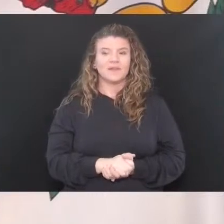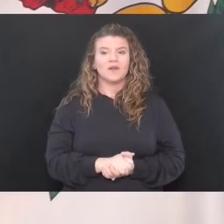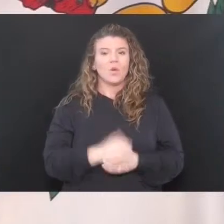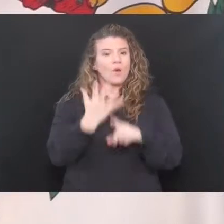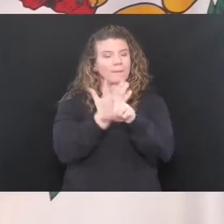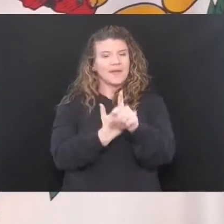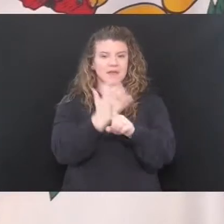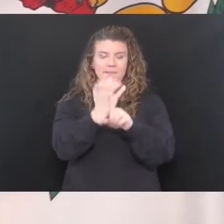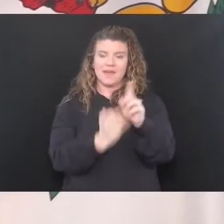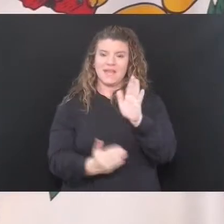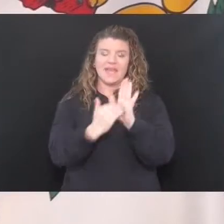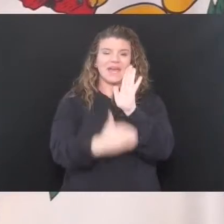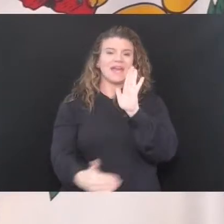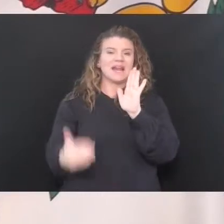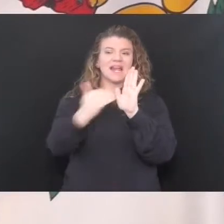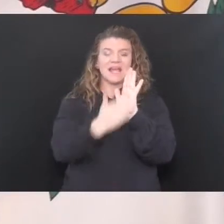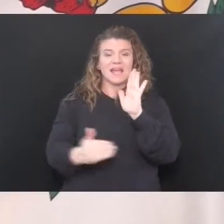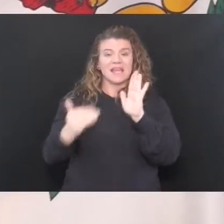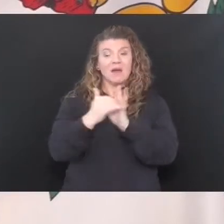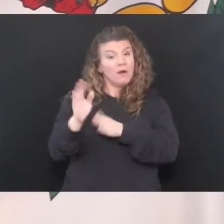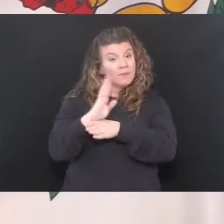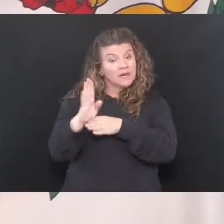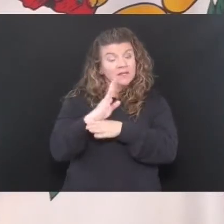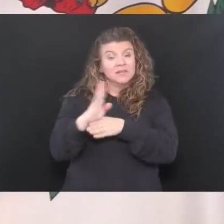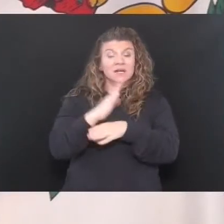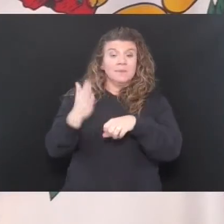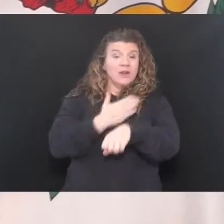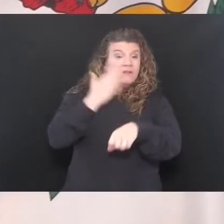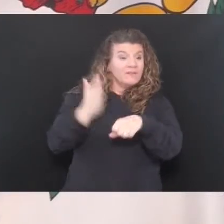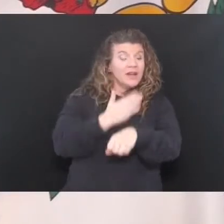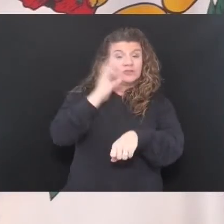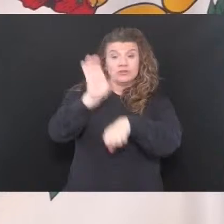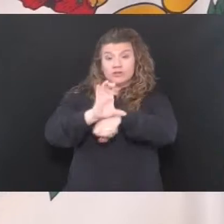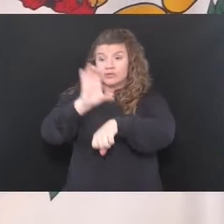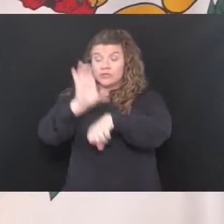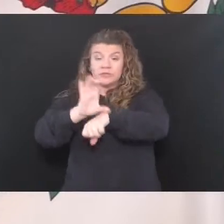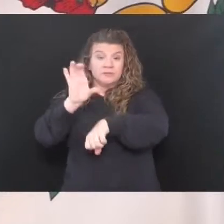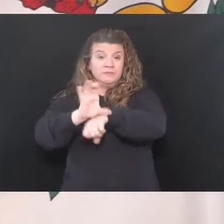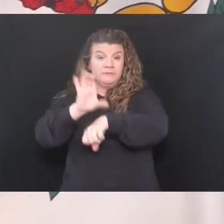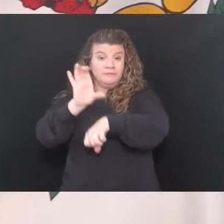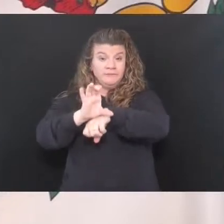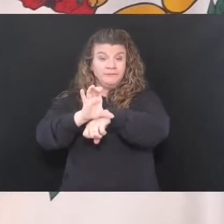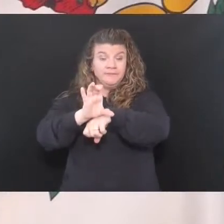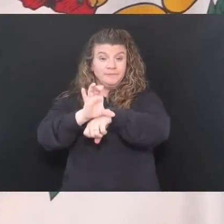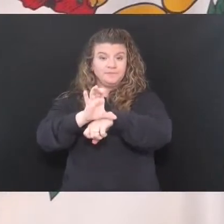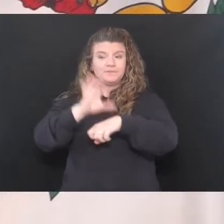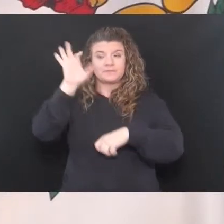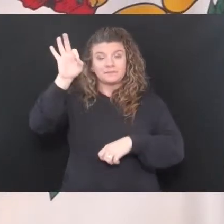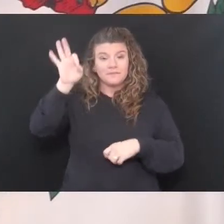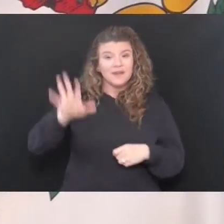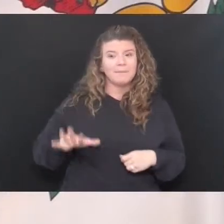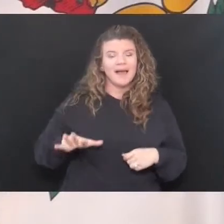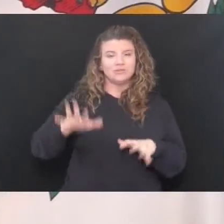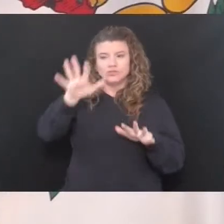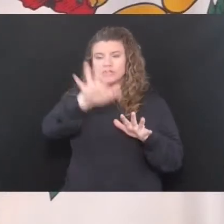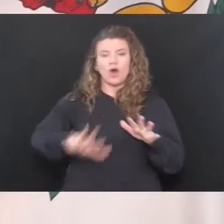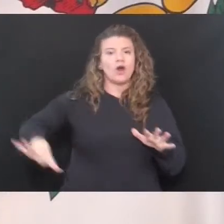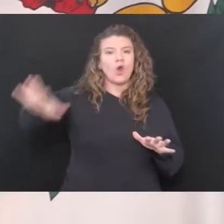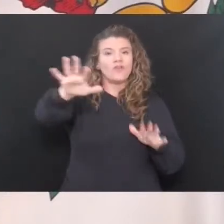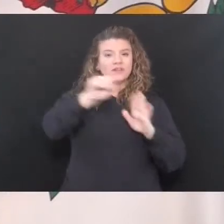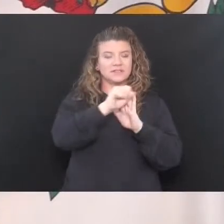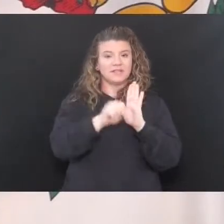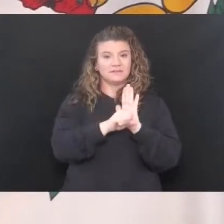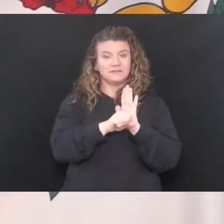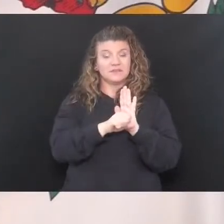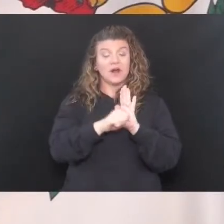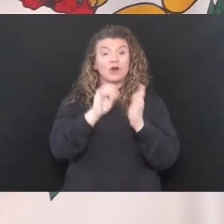over and over with our businesses, manufacturing, our churches, you know, and pastors all across this state,